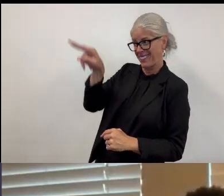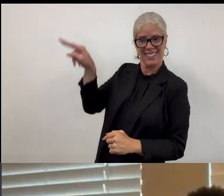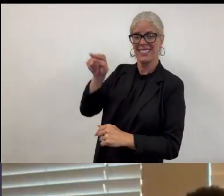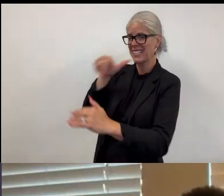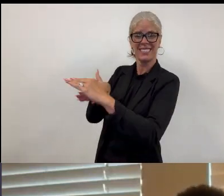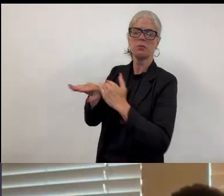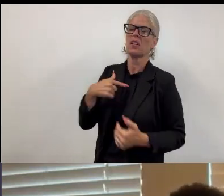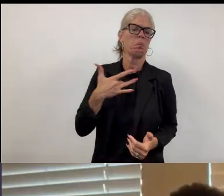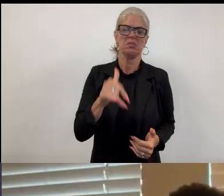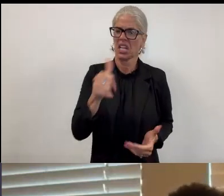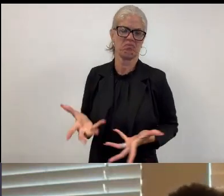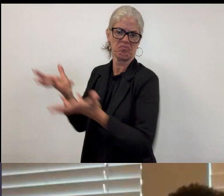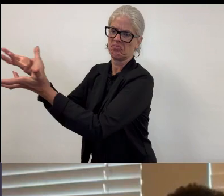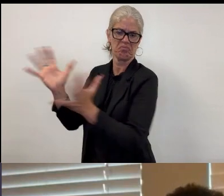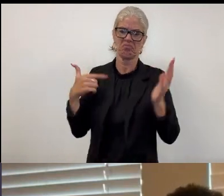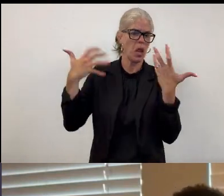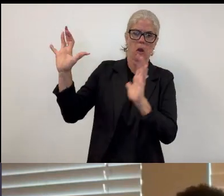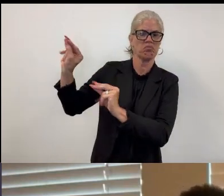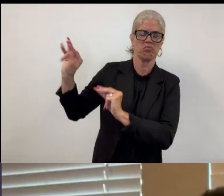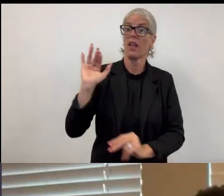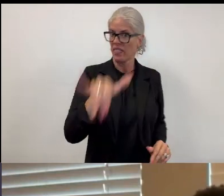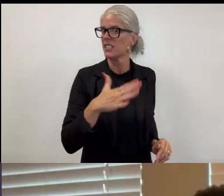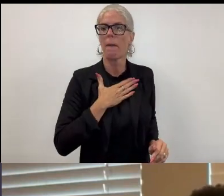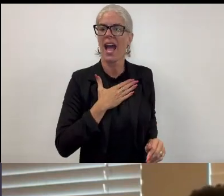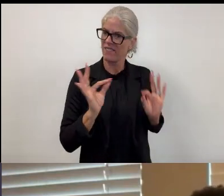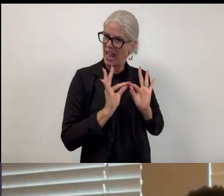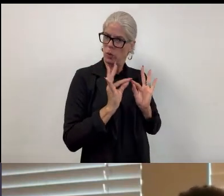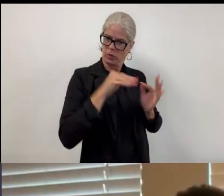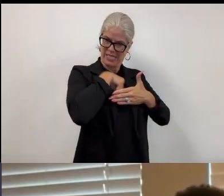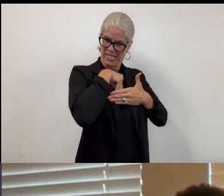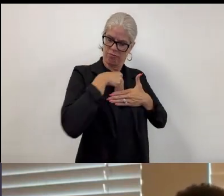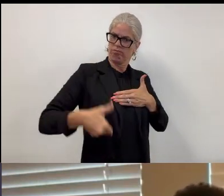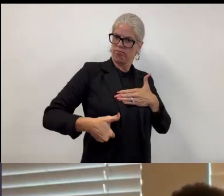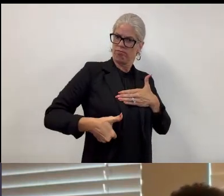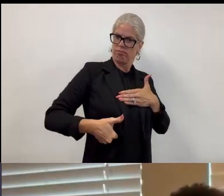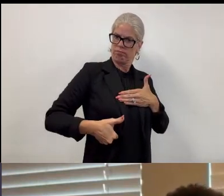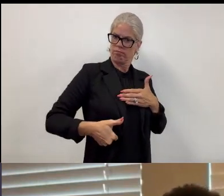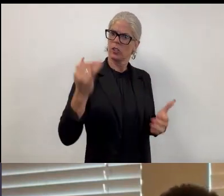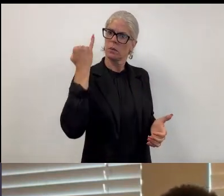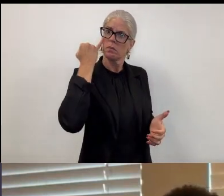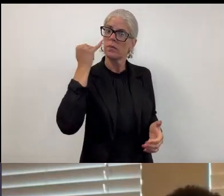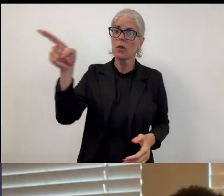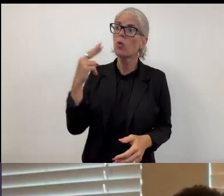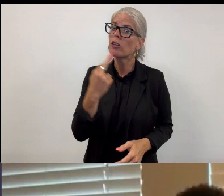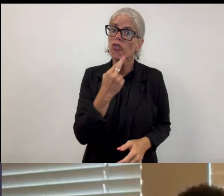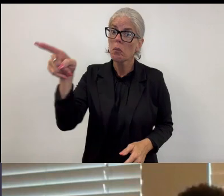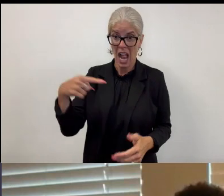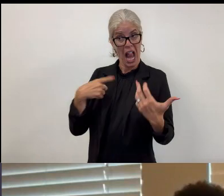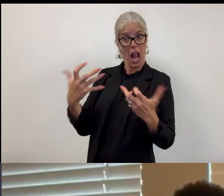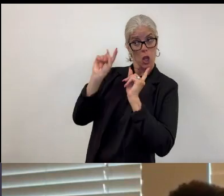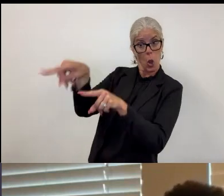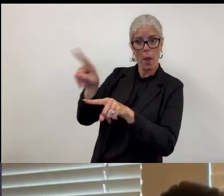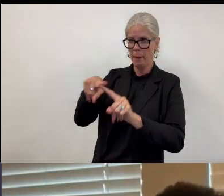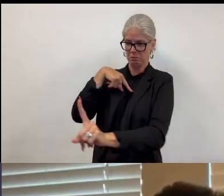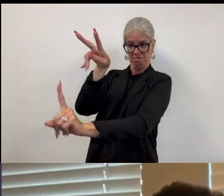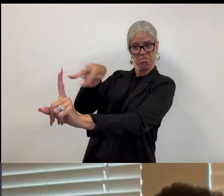like, if it's not accessible, I don't even really want to entertain it. And that's a value that I kind of live with. Even, if there's a restaurant that I really